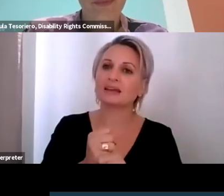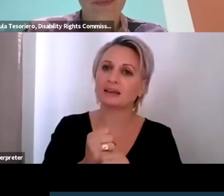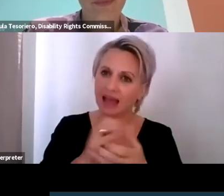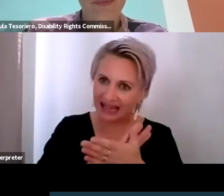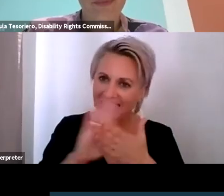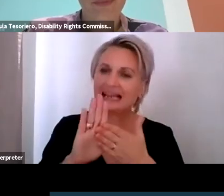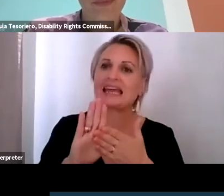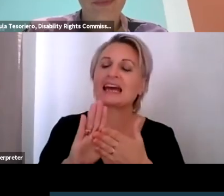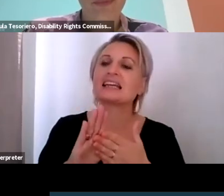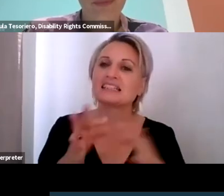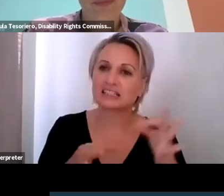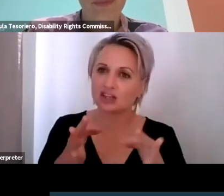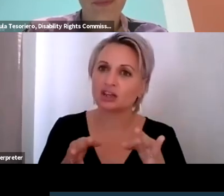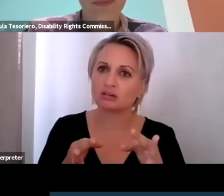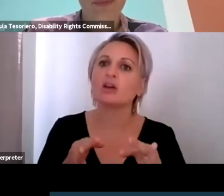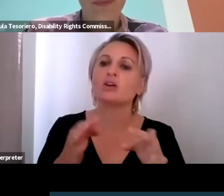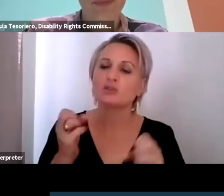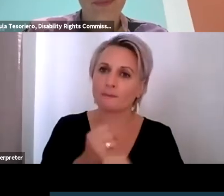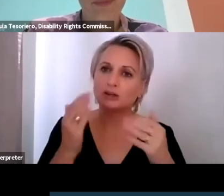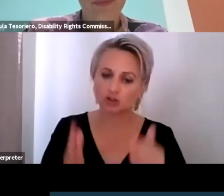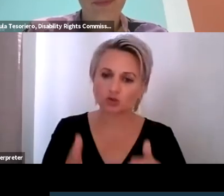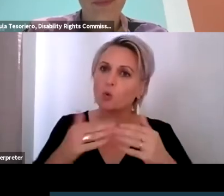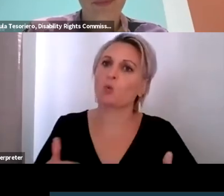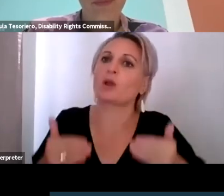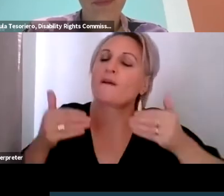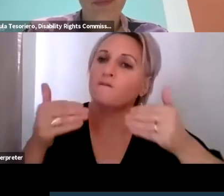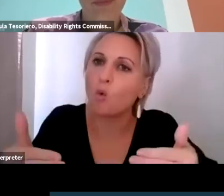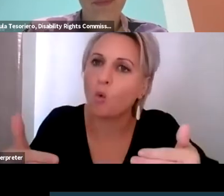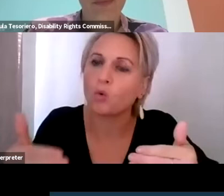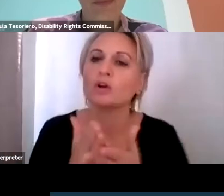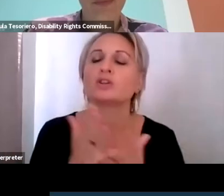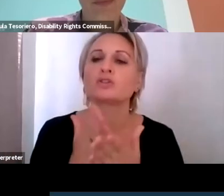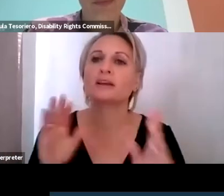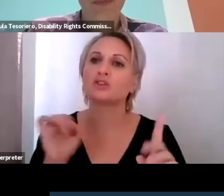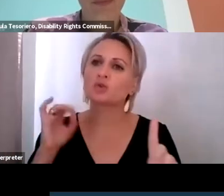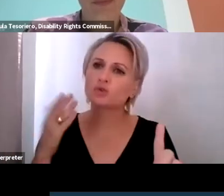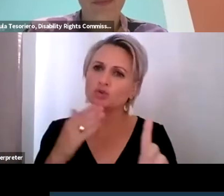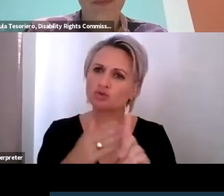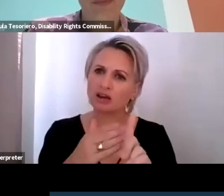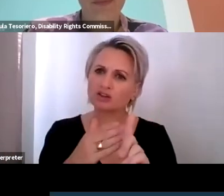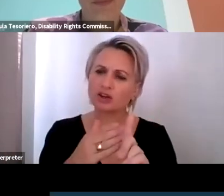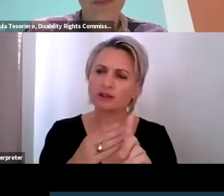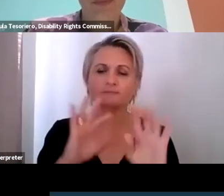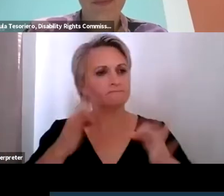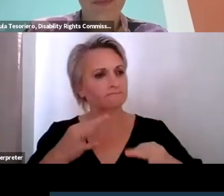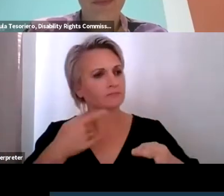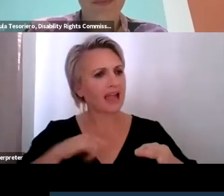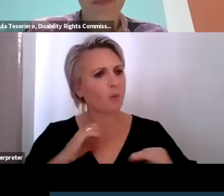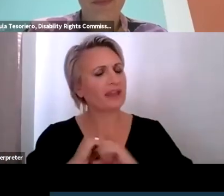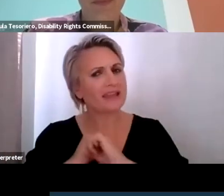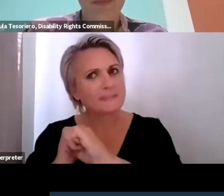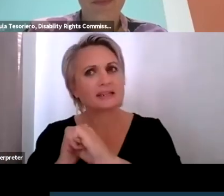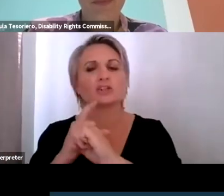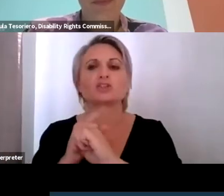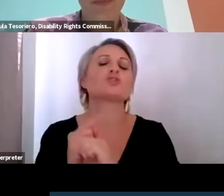it out in your strategy, making sure that you are committing yourselves to doing things that will